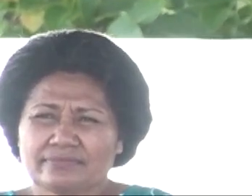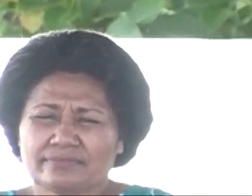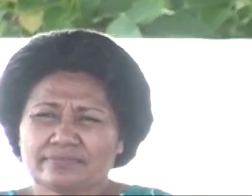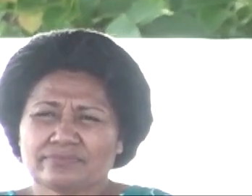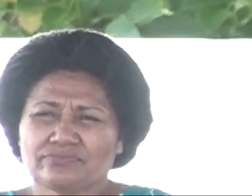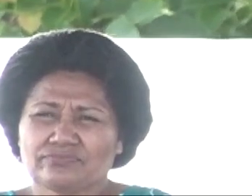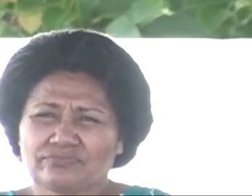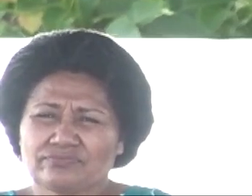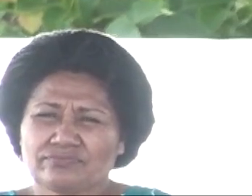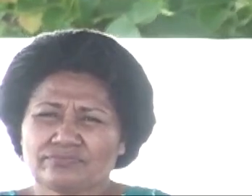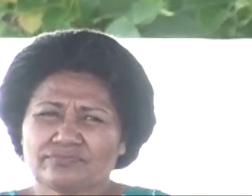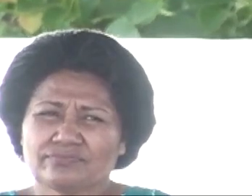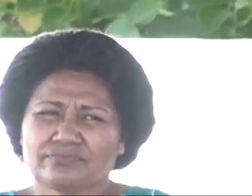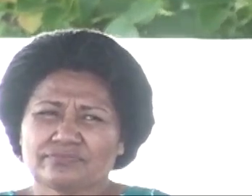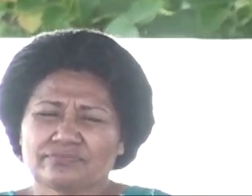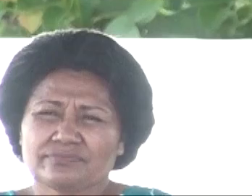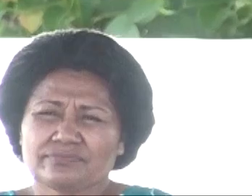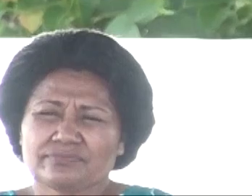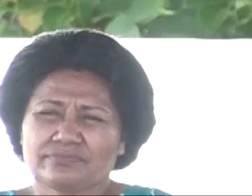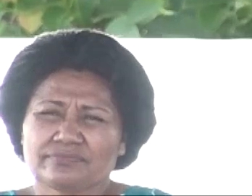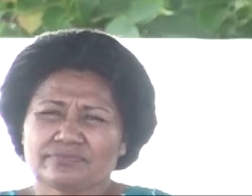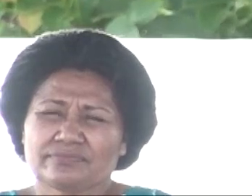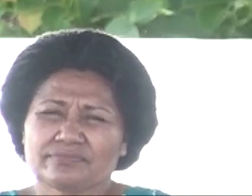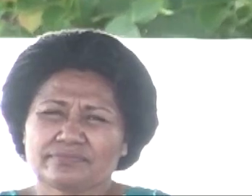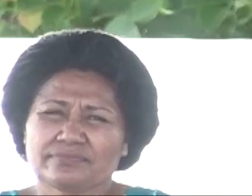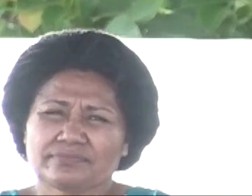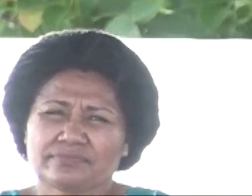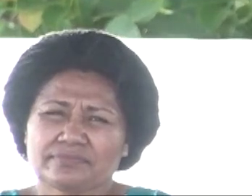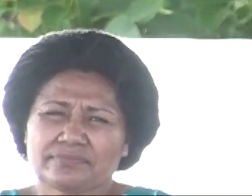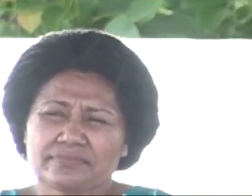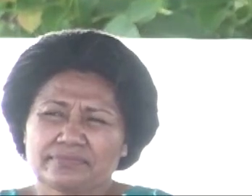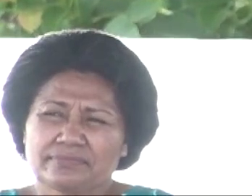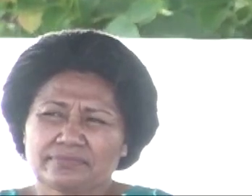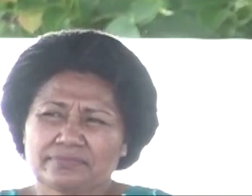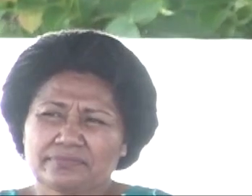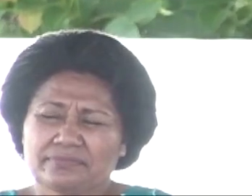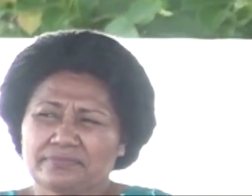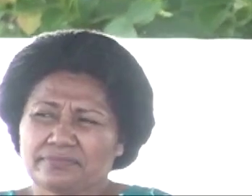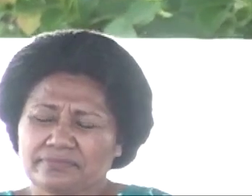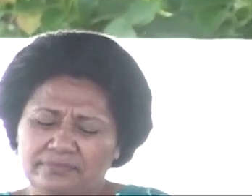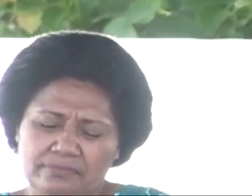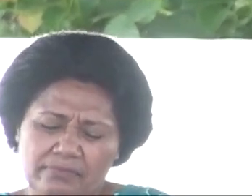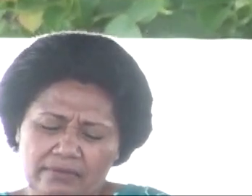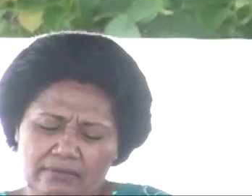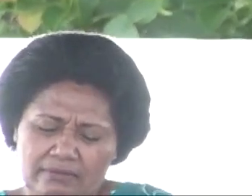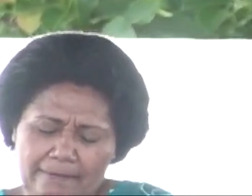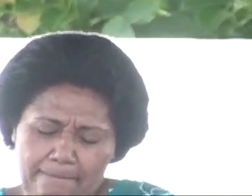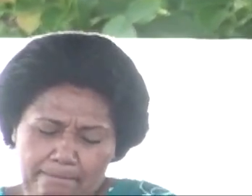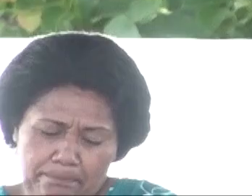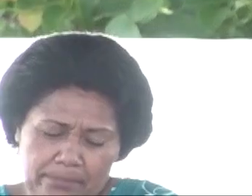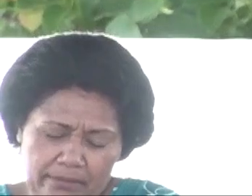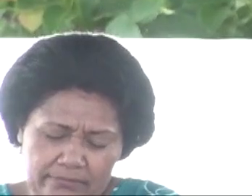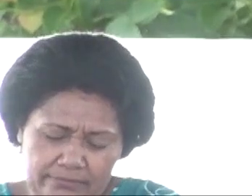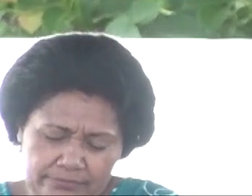team, Wiliame, for organizing this large gathering of teens and youth and making it happen